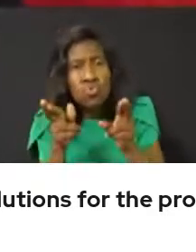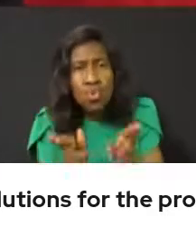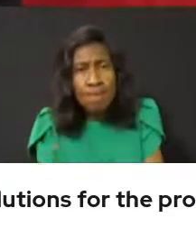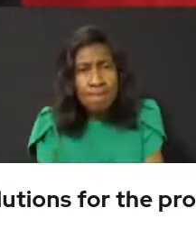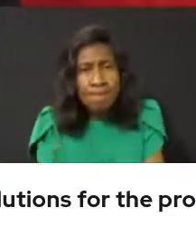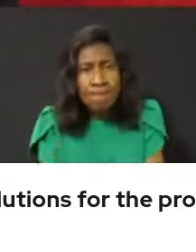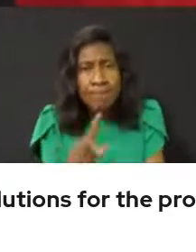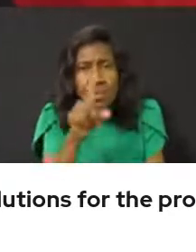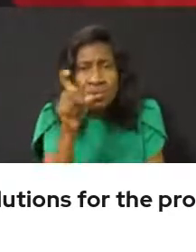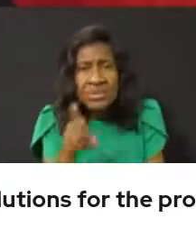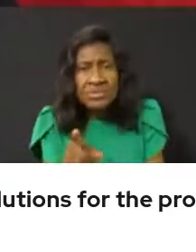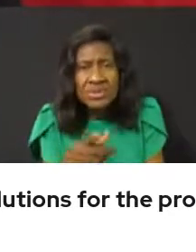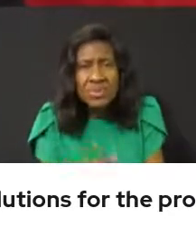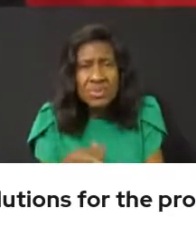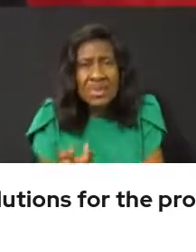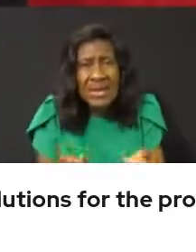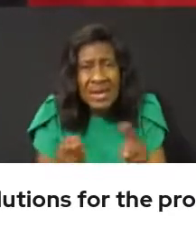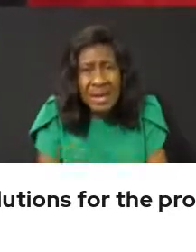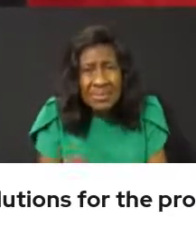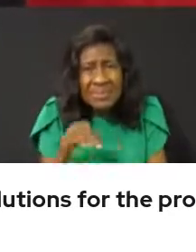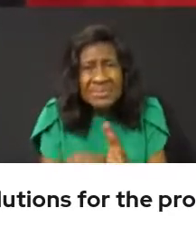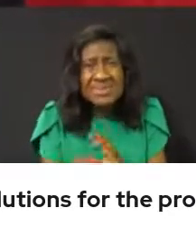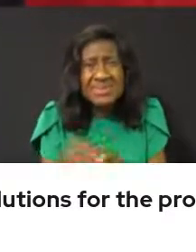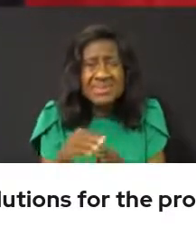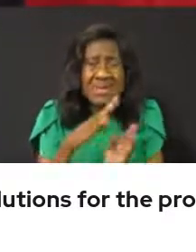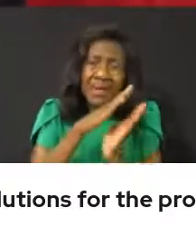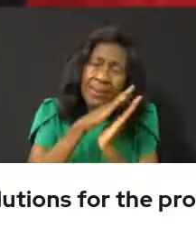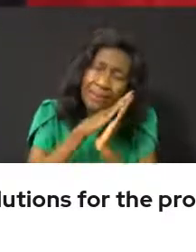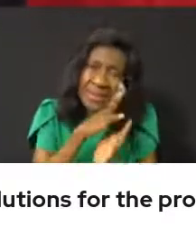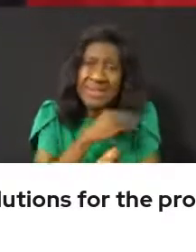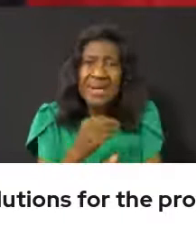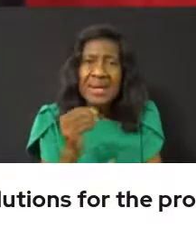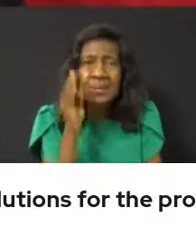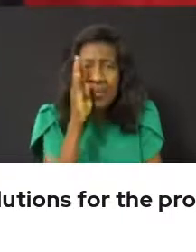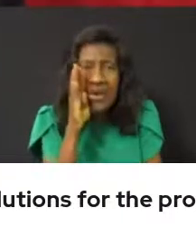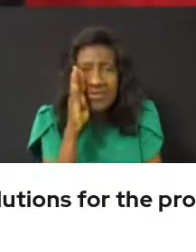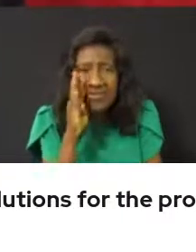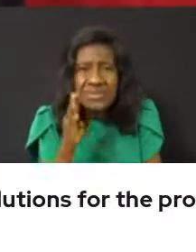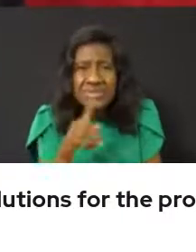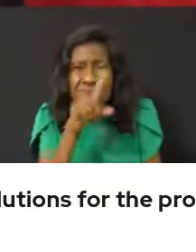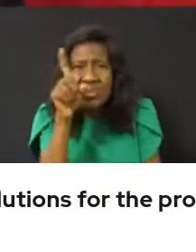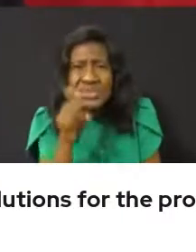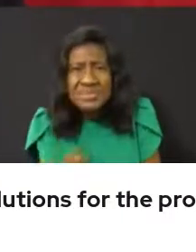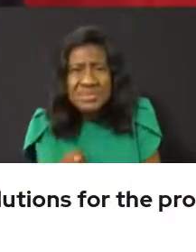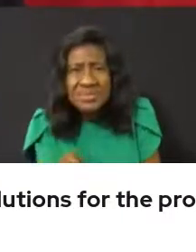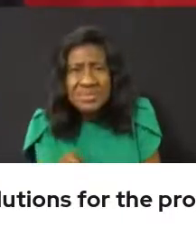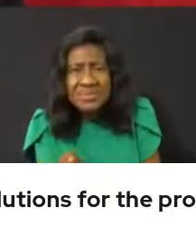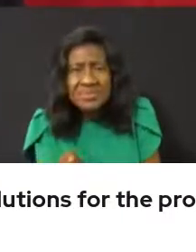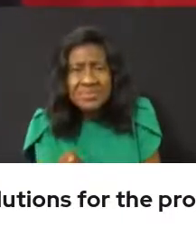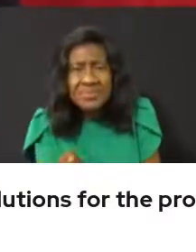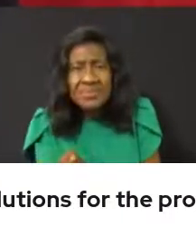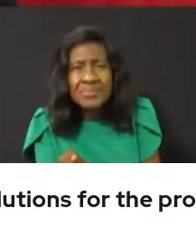bed and breakfast if a person tests positive? What will happen